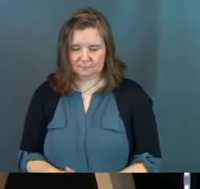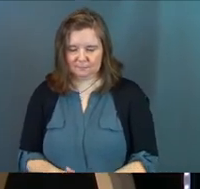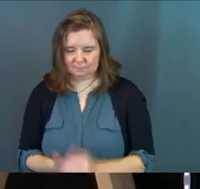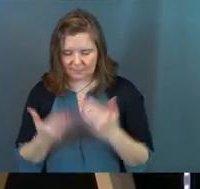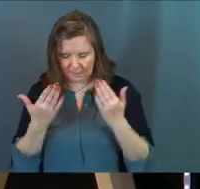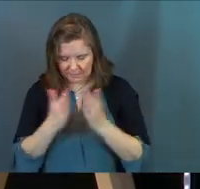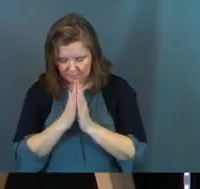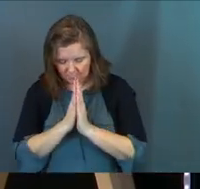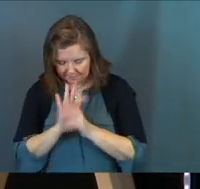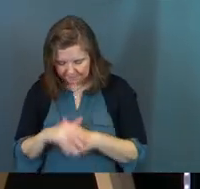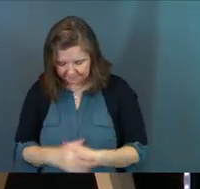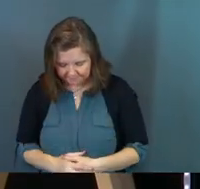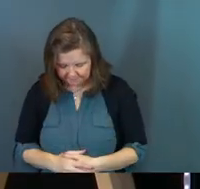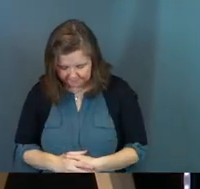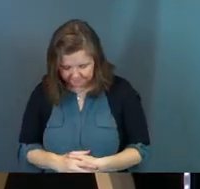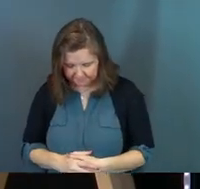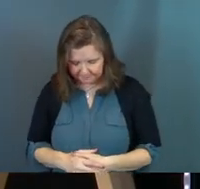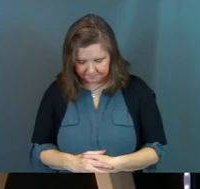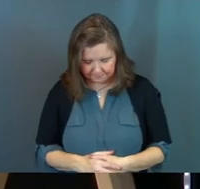Let's pray.